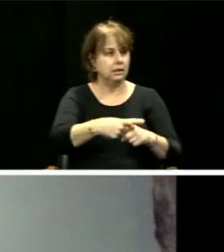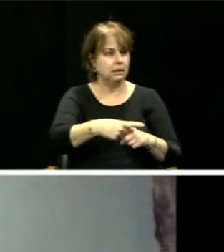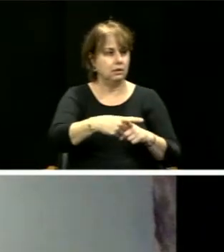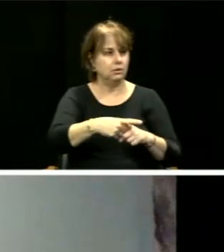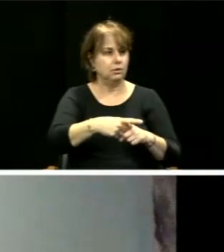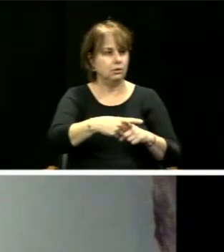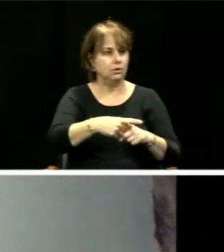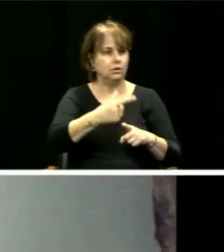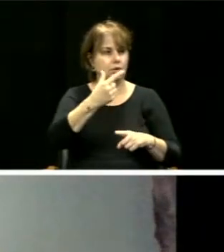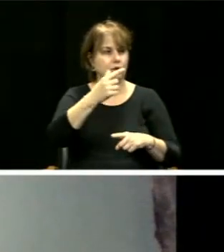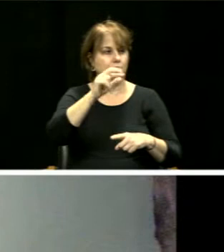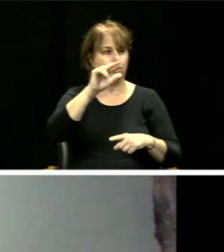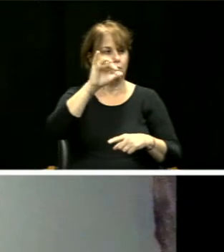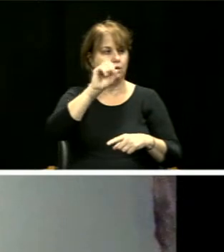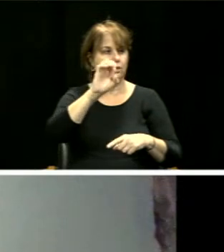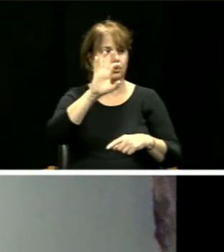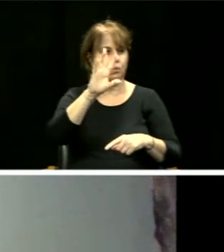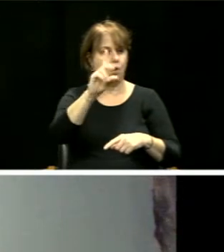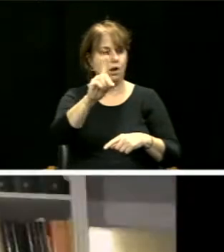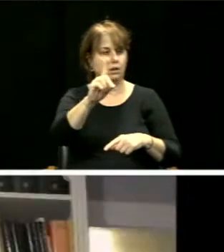Griswold? It would be